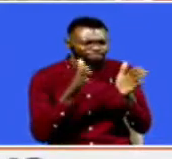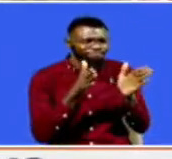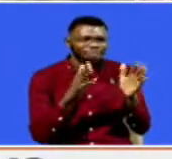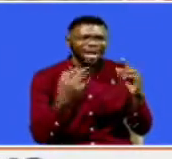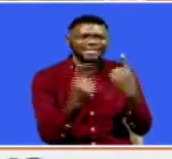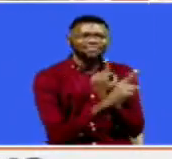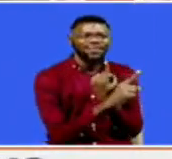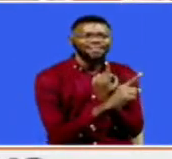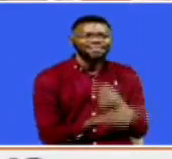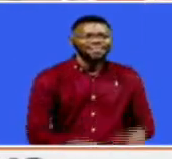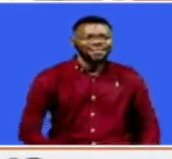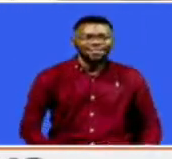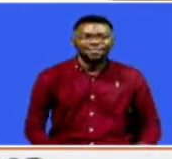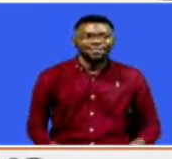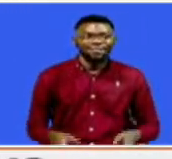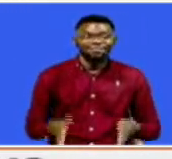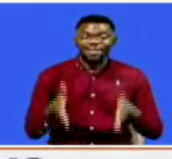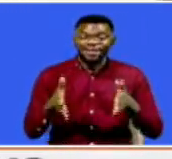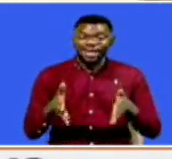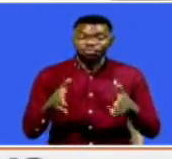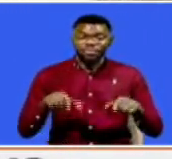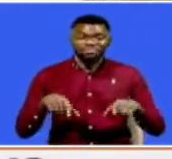trying even to use abusive language.